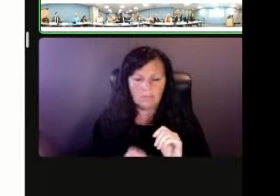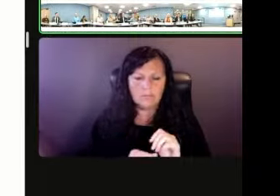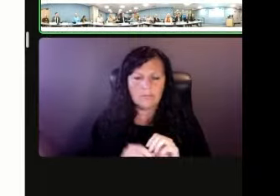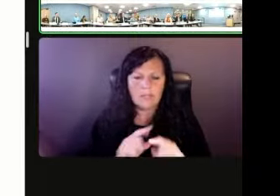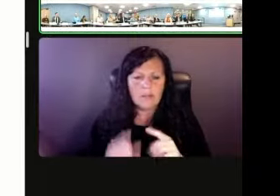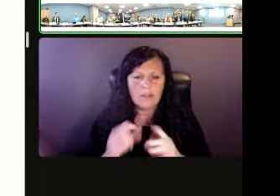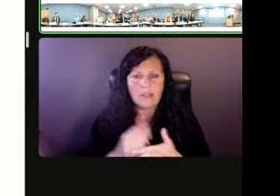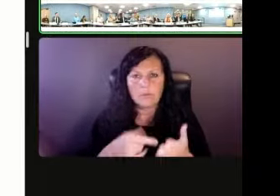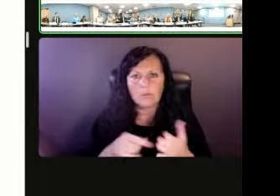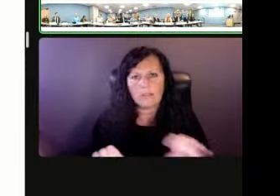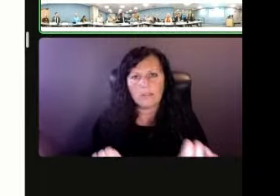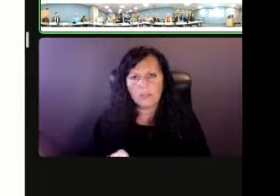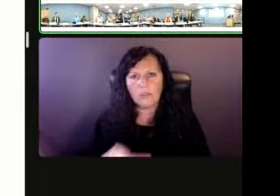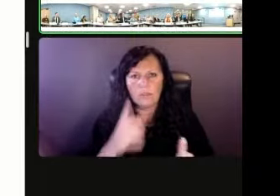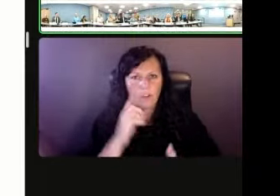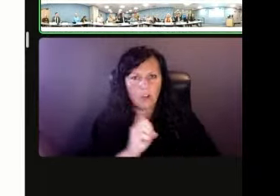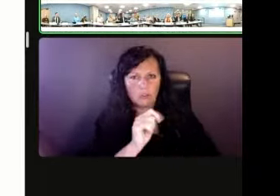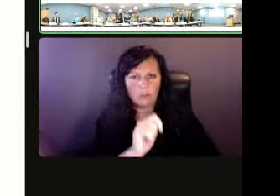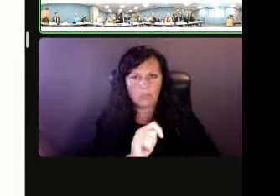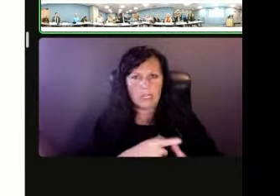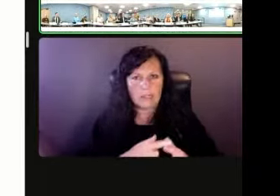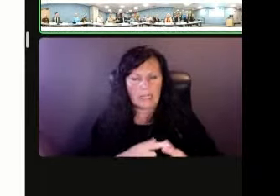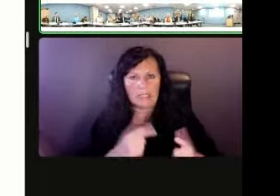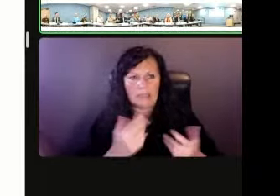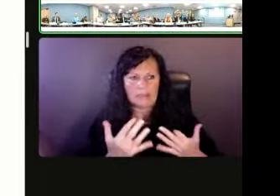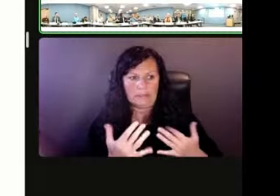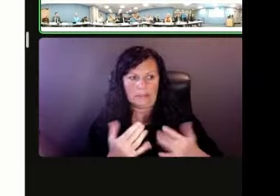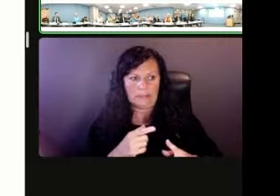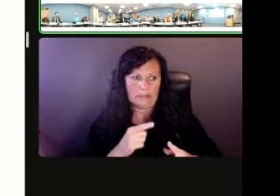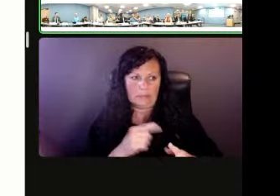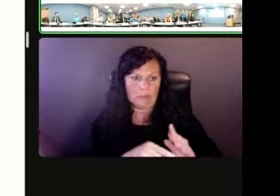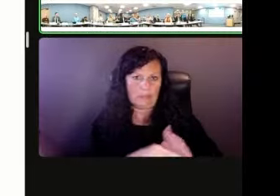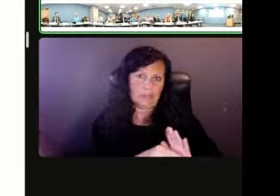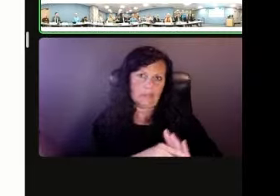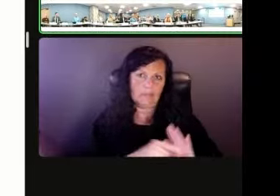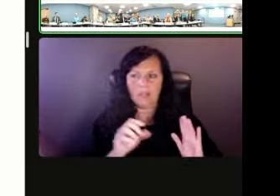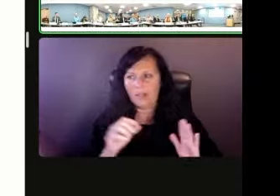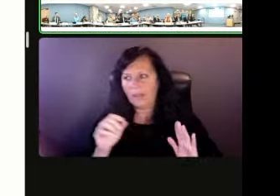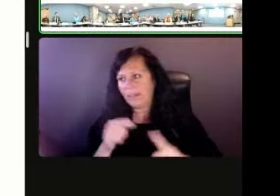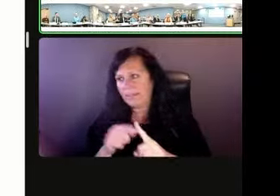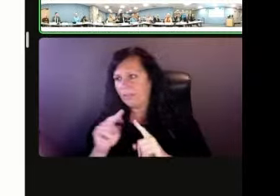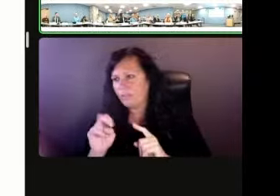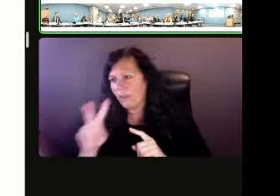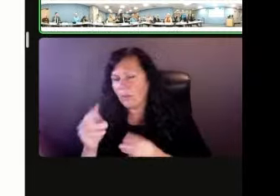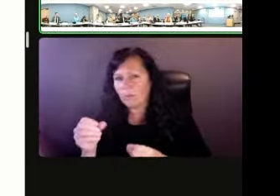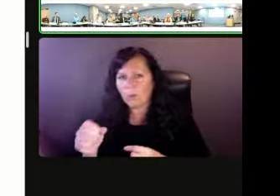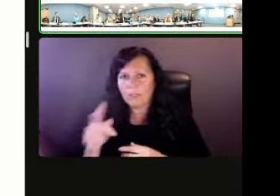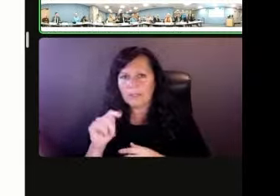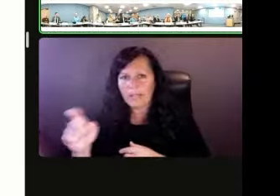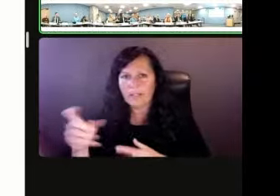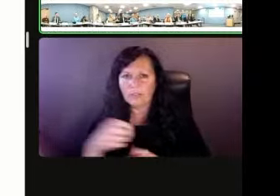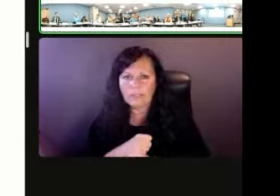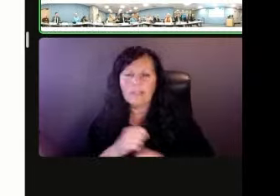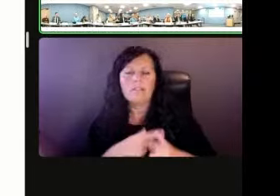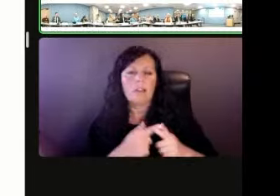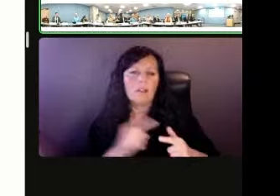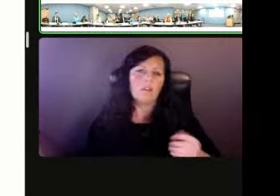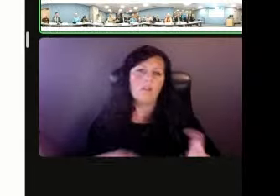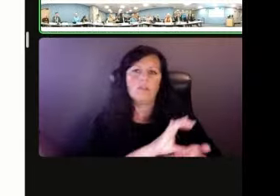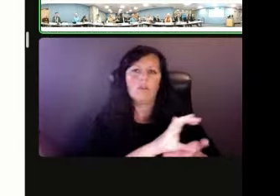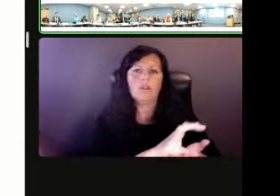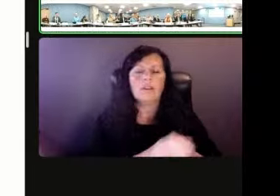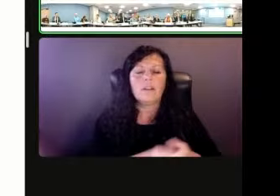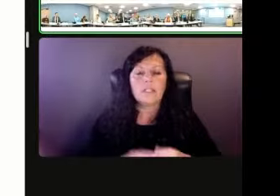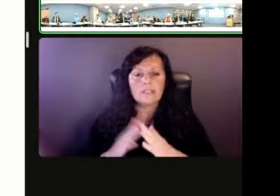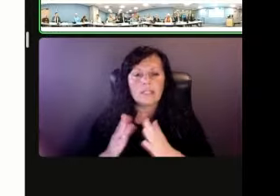to November when we get that big property tax receipt. I will mention the city operations fee has helped with that equation. We